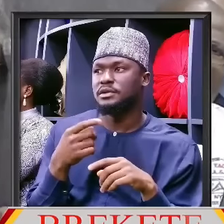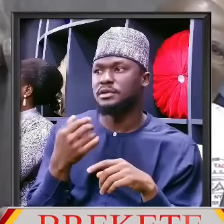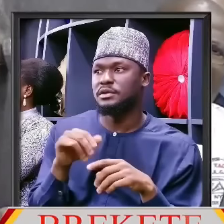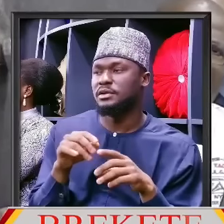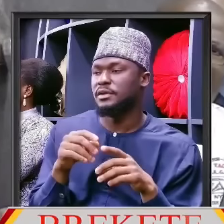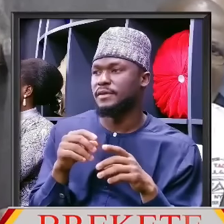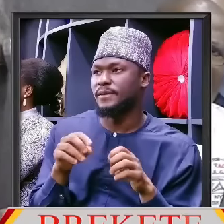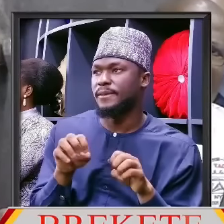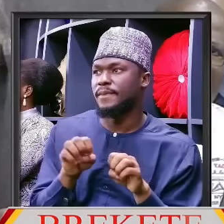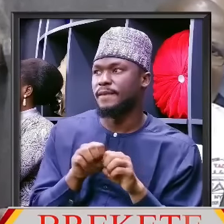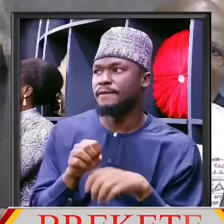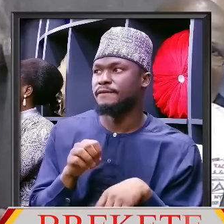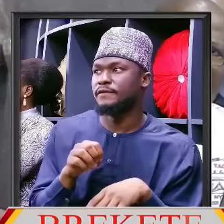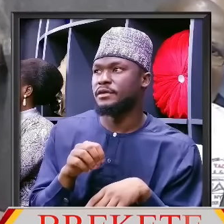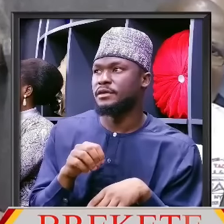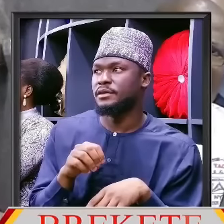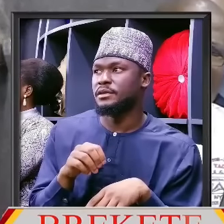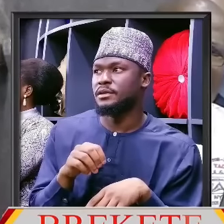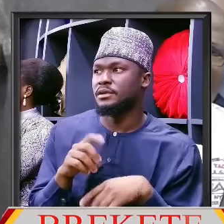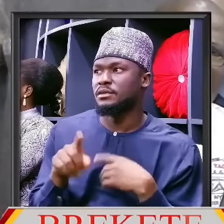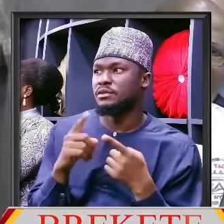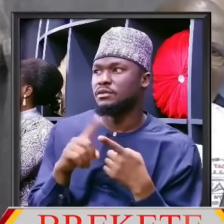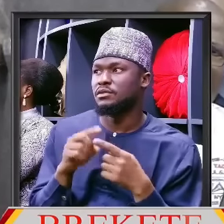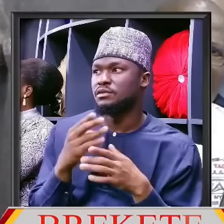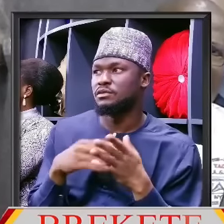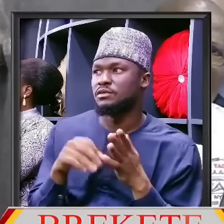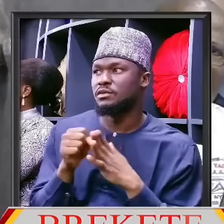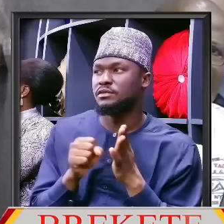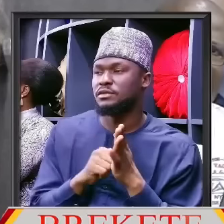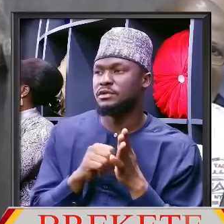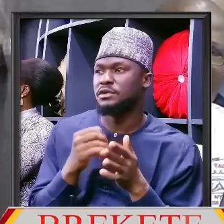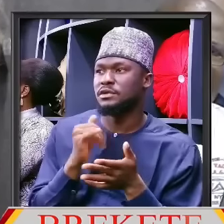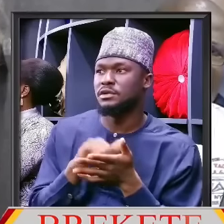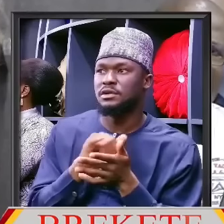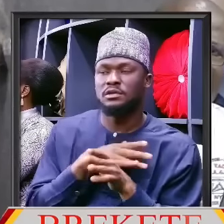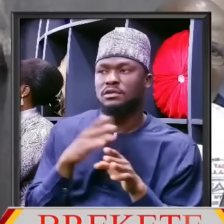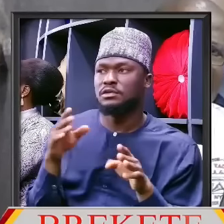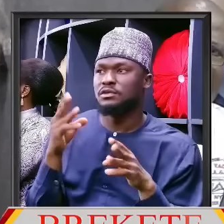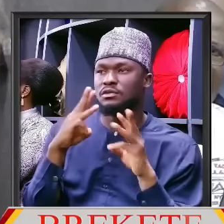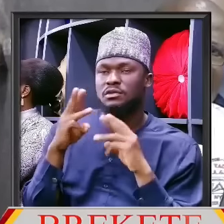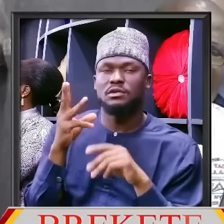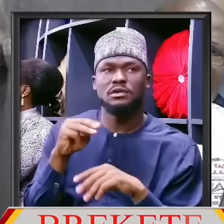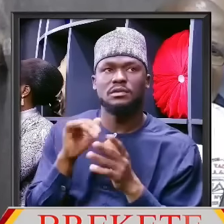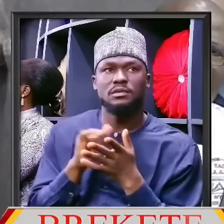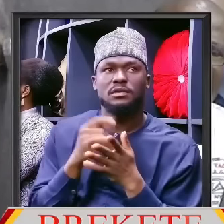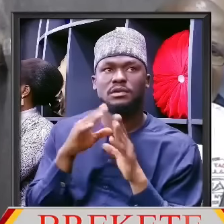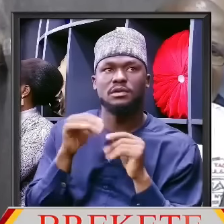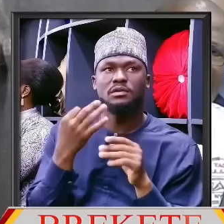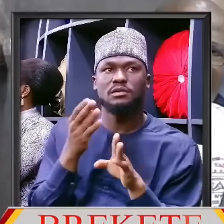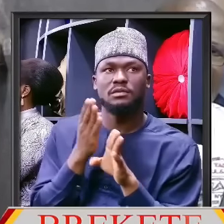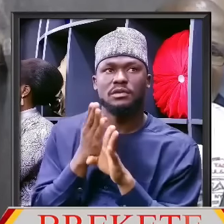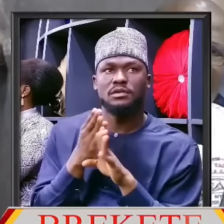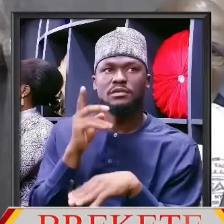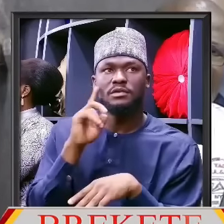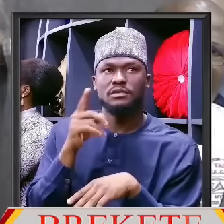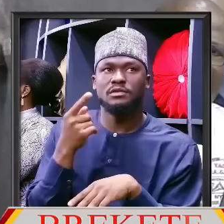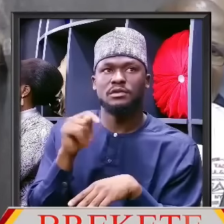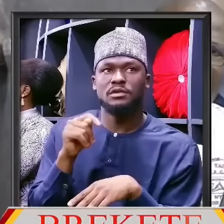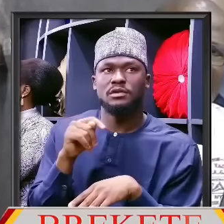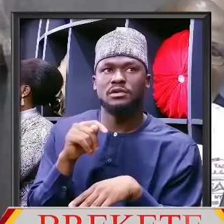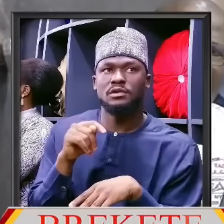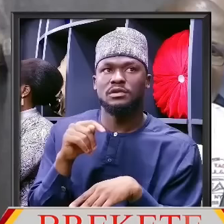the politics of those states we no concern them. They say the House of Assembly Petitions Committee Chairman